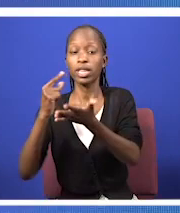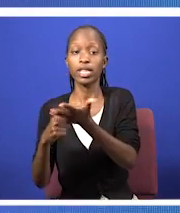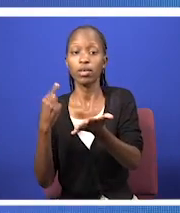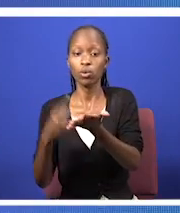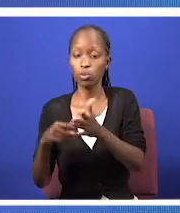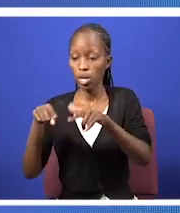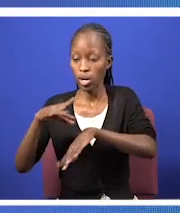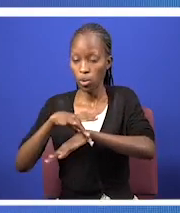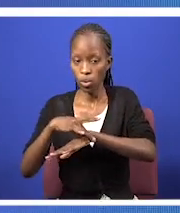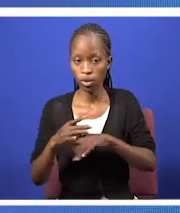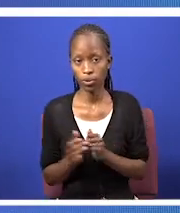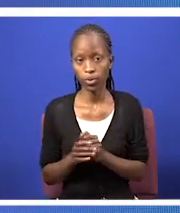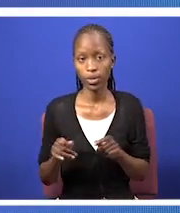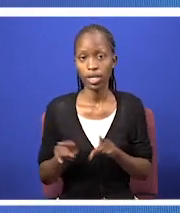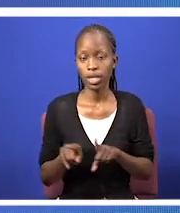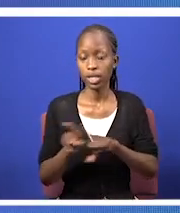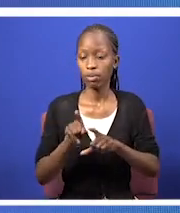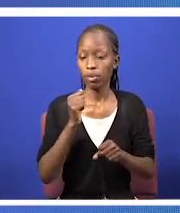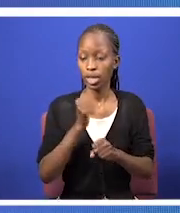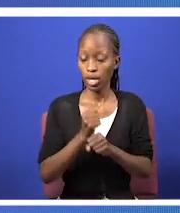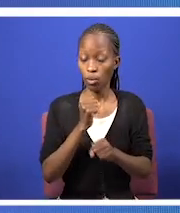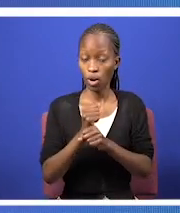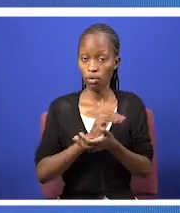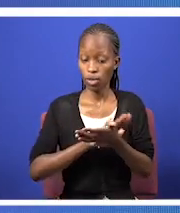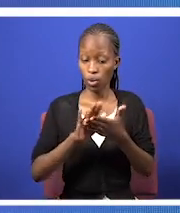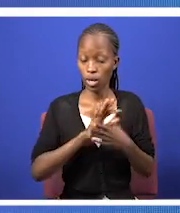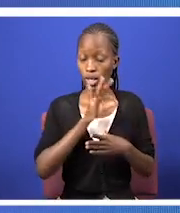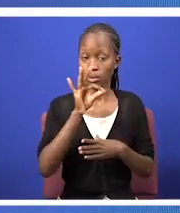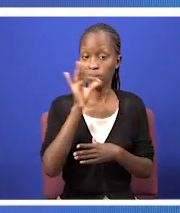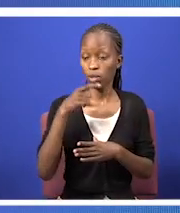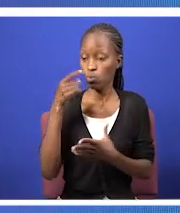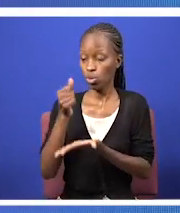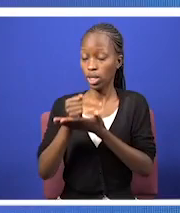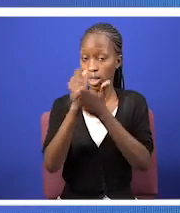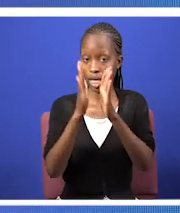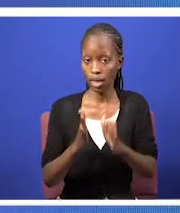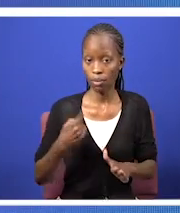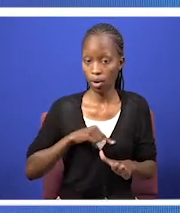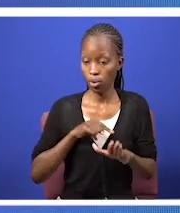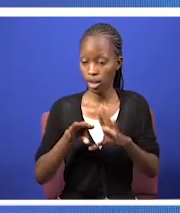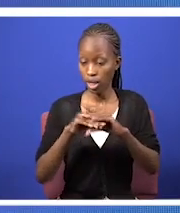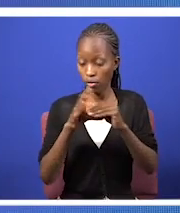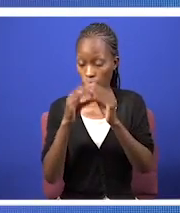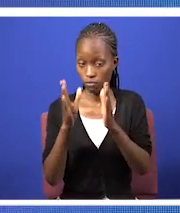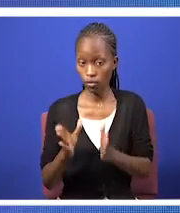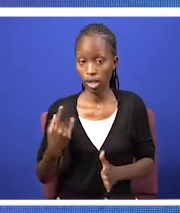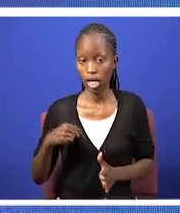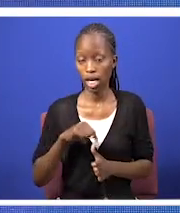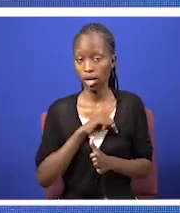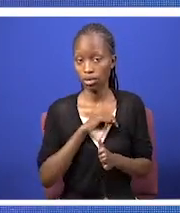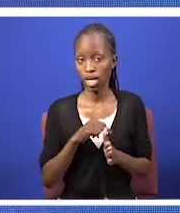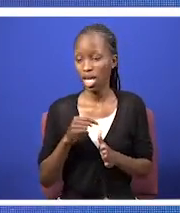earth and the work of the advocate or comforter, as Jesus has referred to in this particular